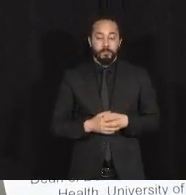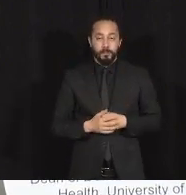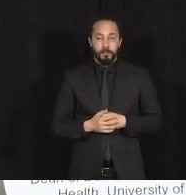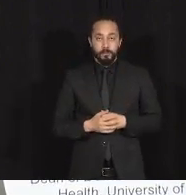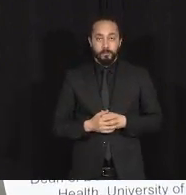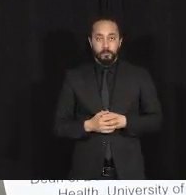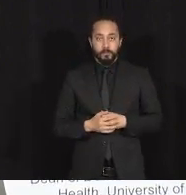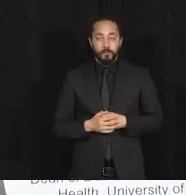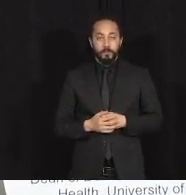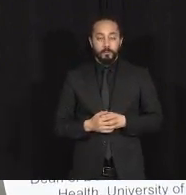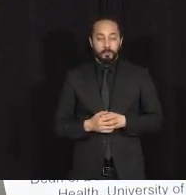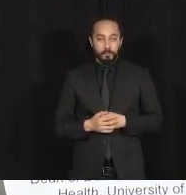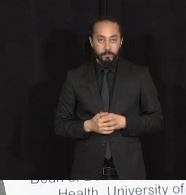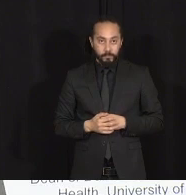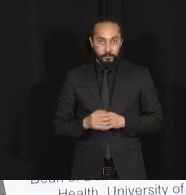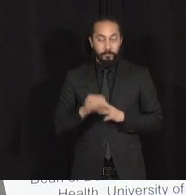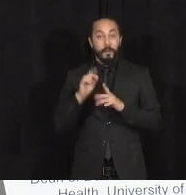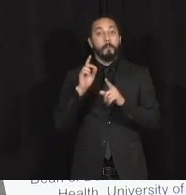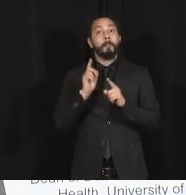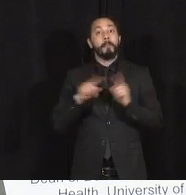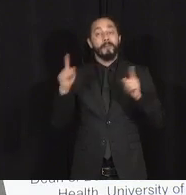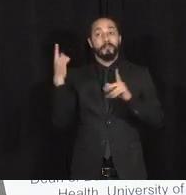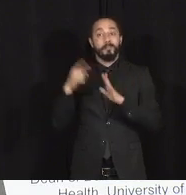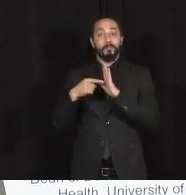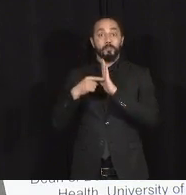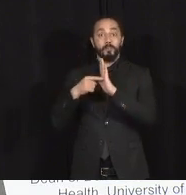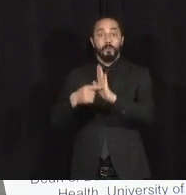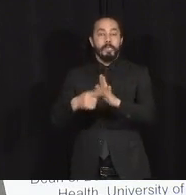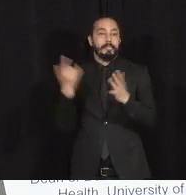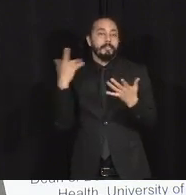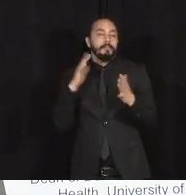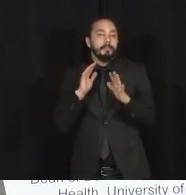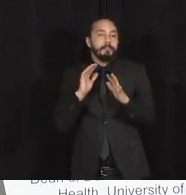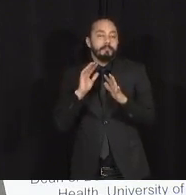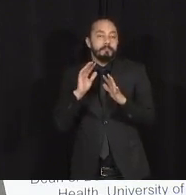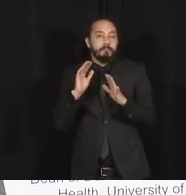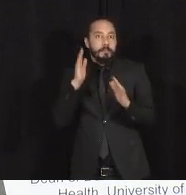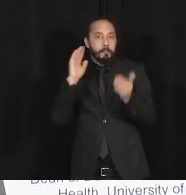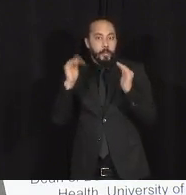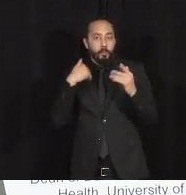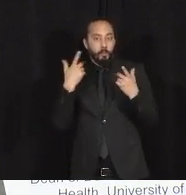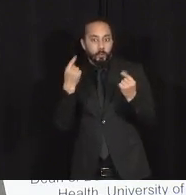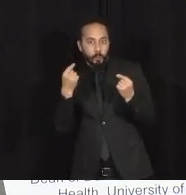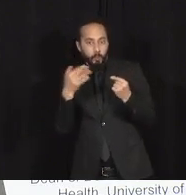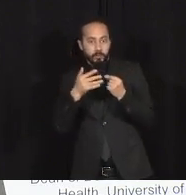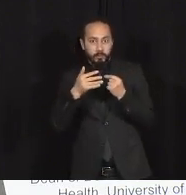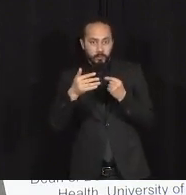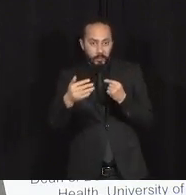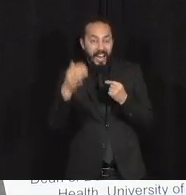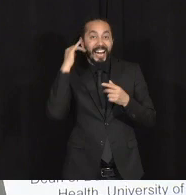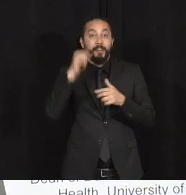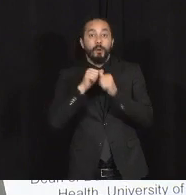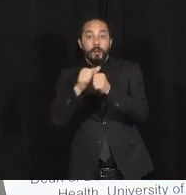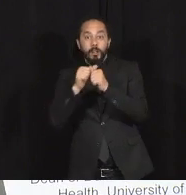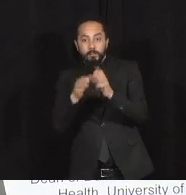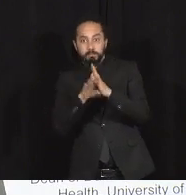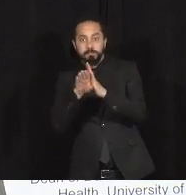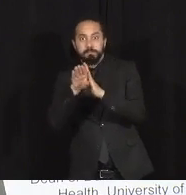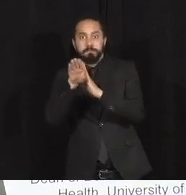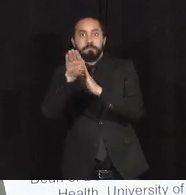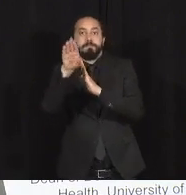and the farther out we go, the more uncertainty there is. We've used assumptions based on what we've seen in other outbreaks